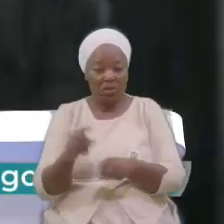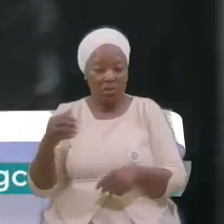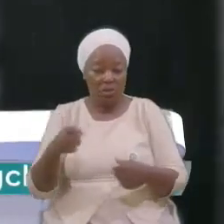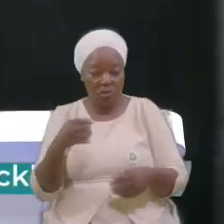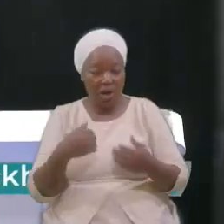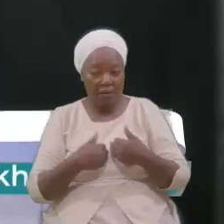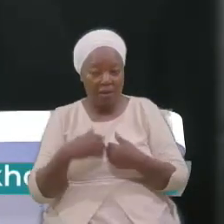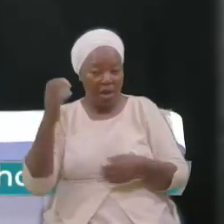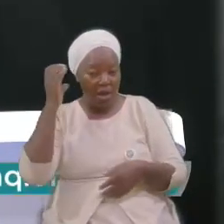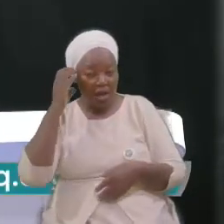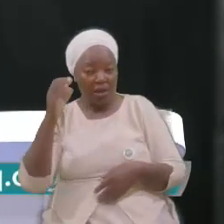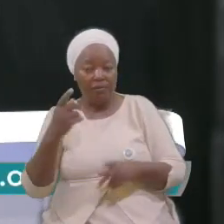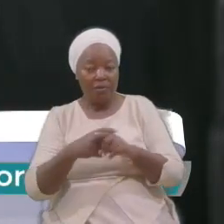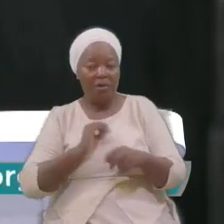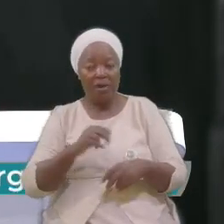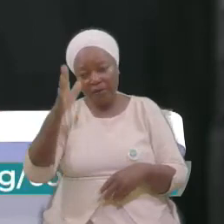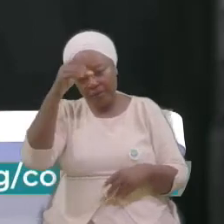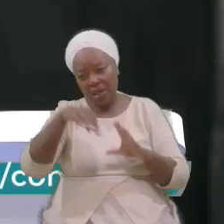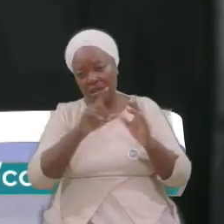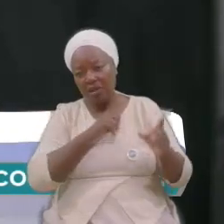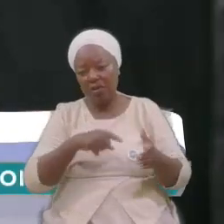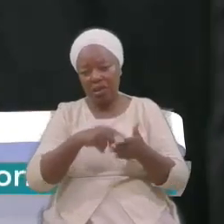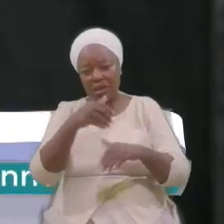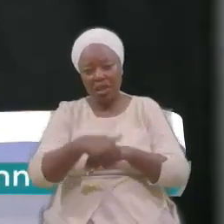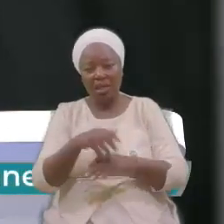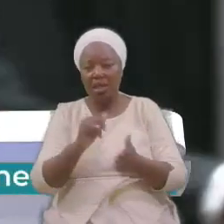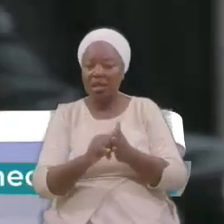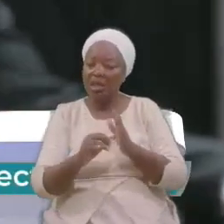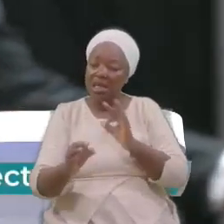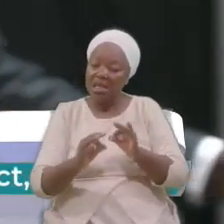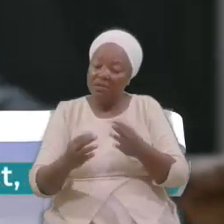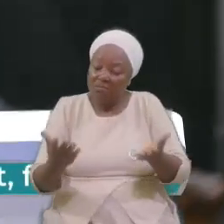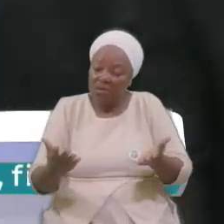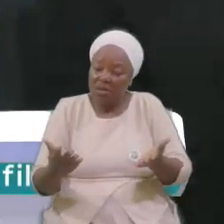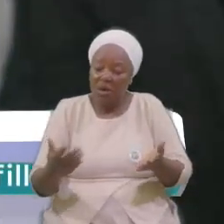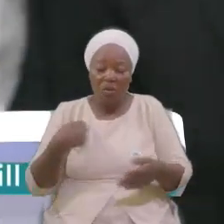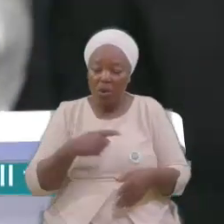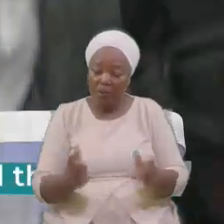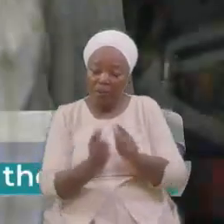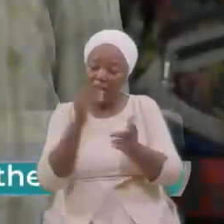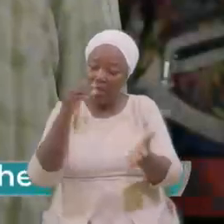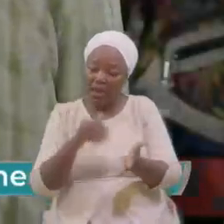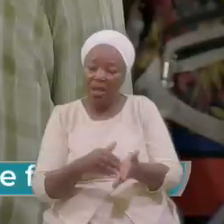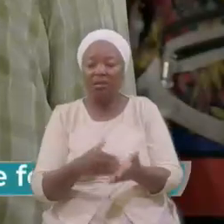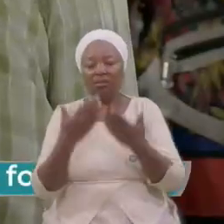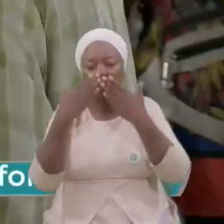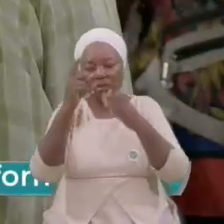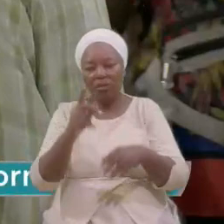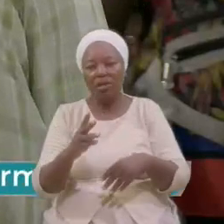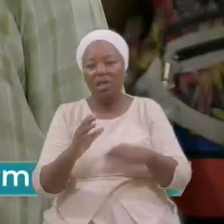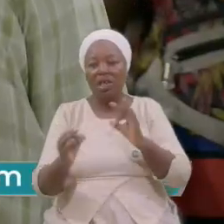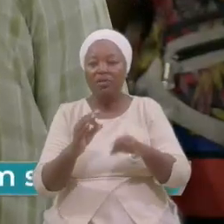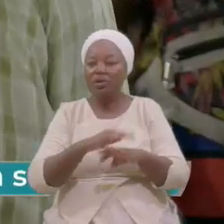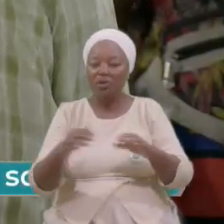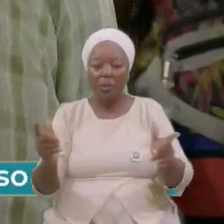earlier than we expect, our Father the Lord will see you in heaven. We shall all meet at the feet of